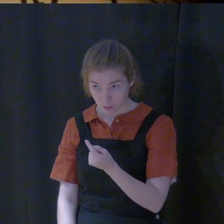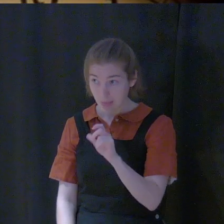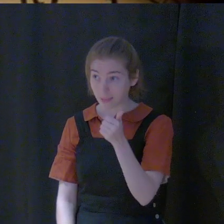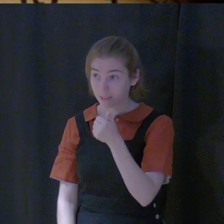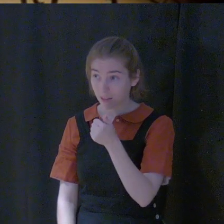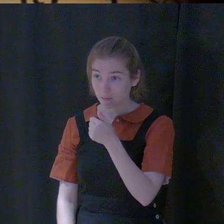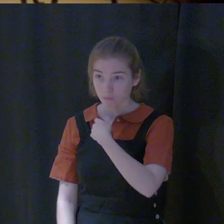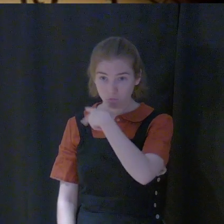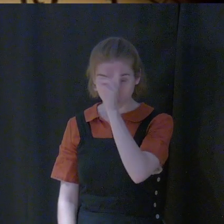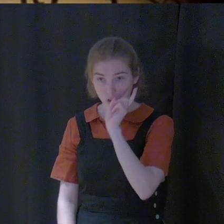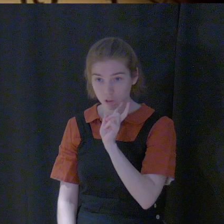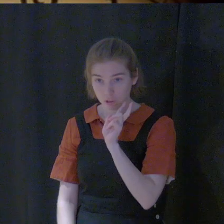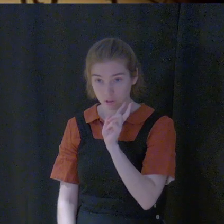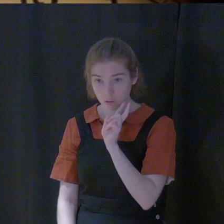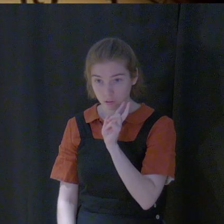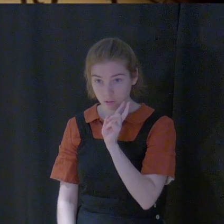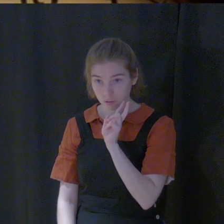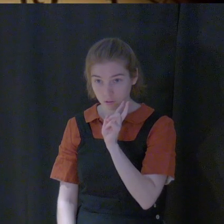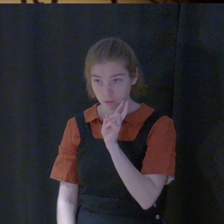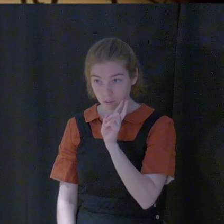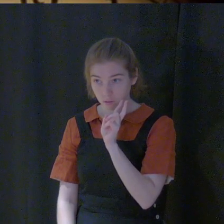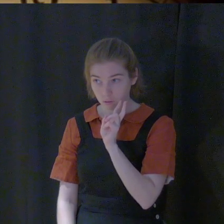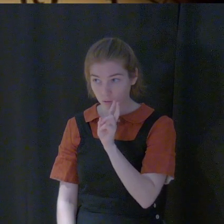10 virgins? The bridegroom?